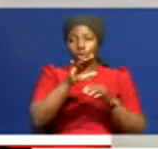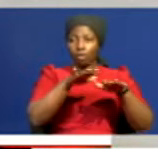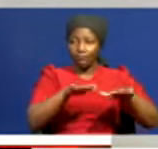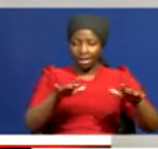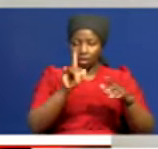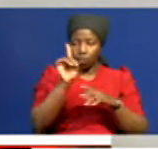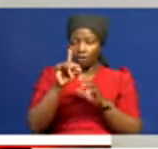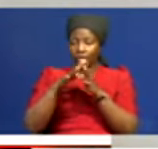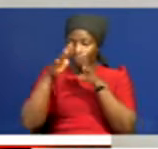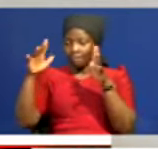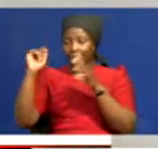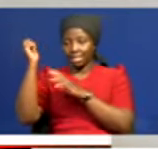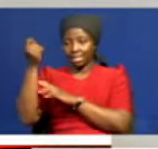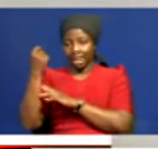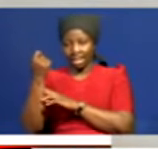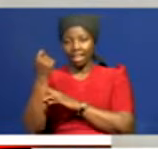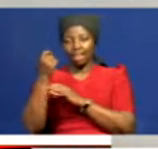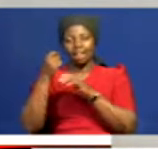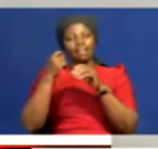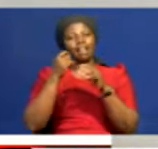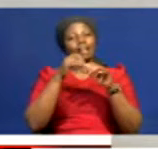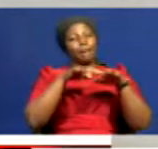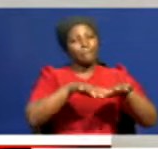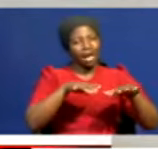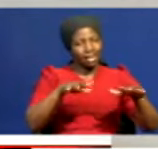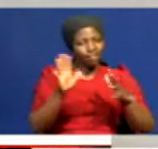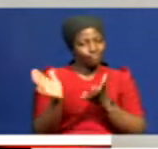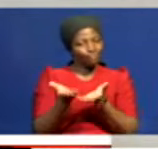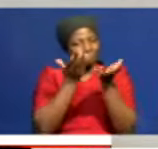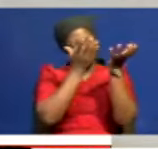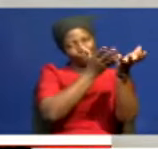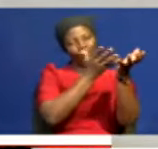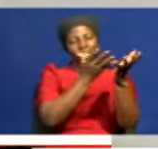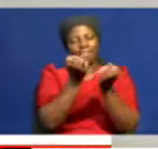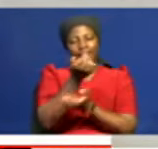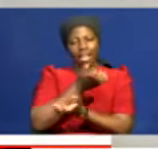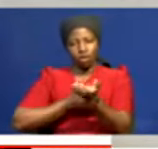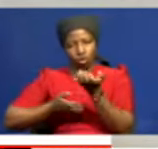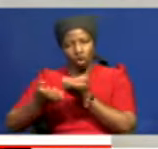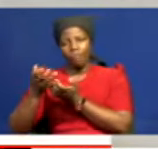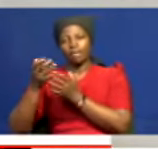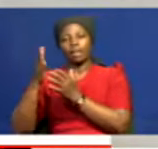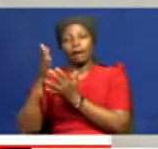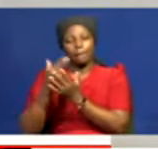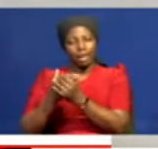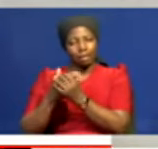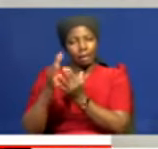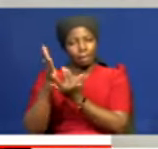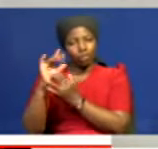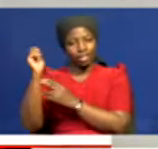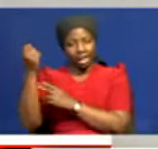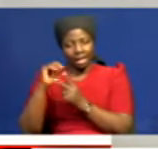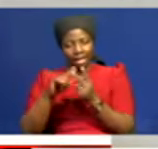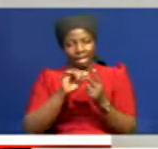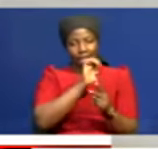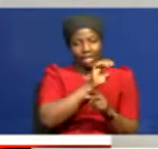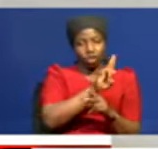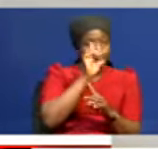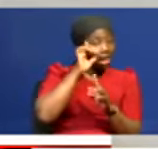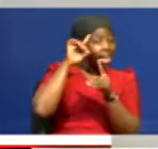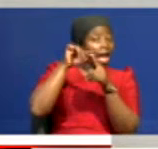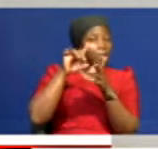The Economic Partnership Agreement between Kenya on one end and EU on the other aims at implementing the provisions of